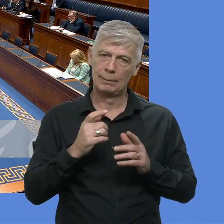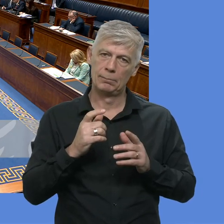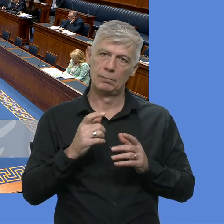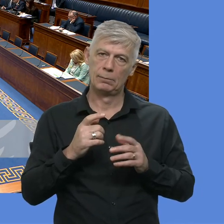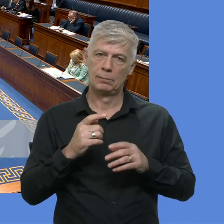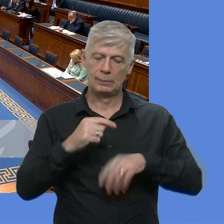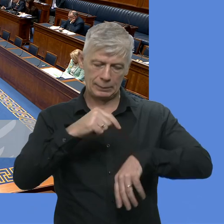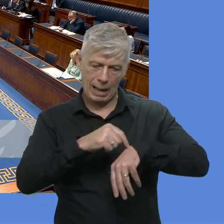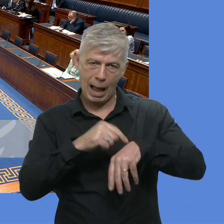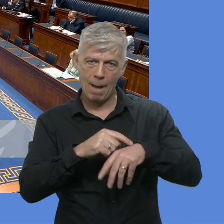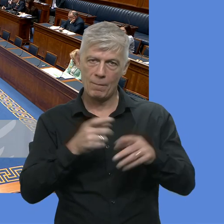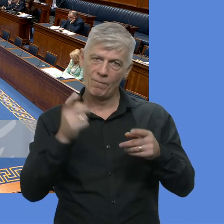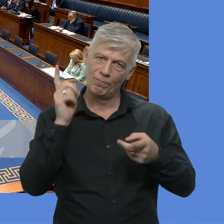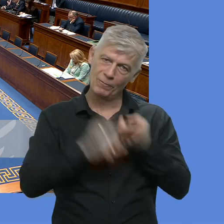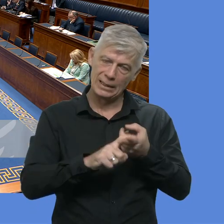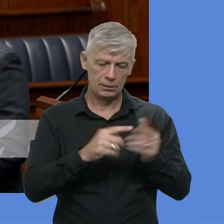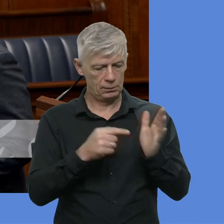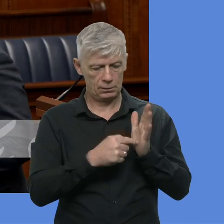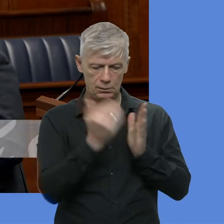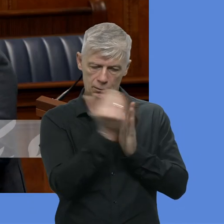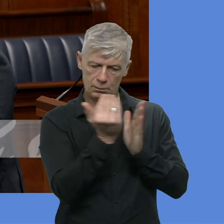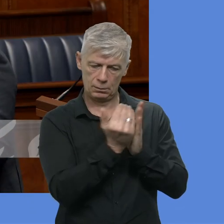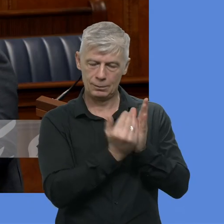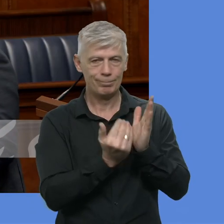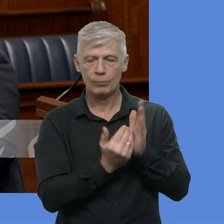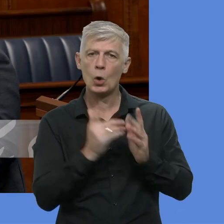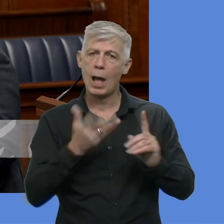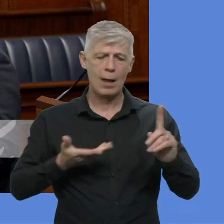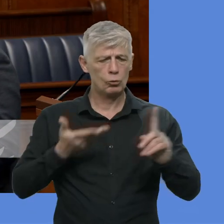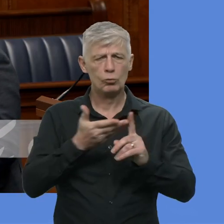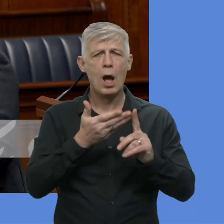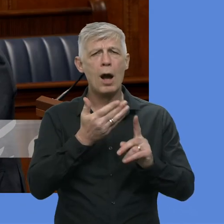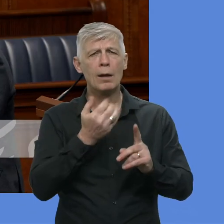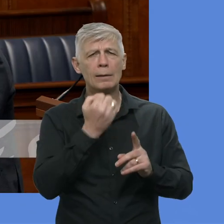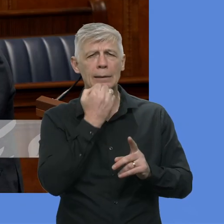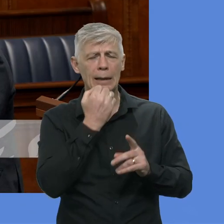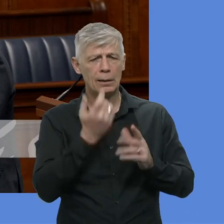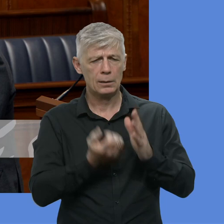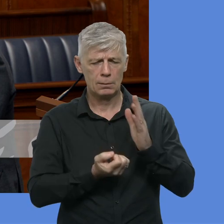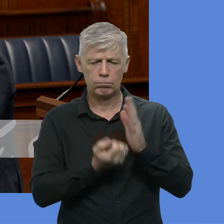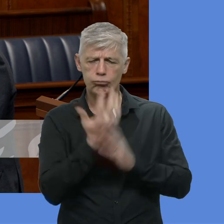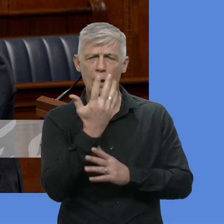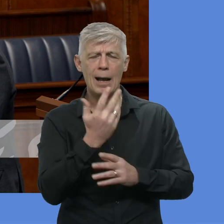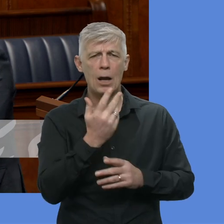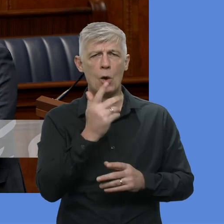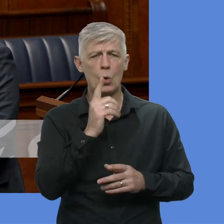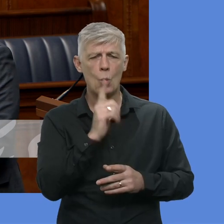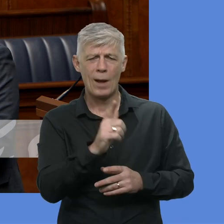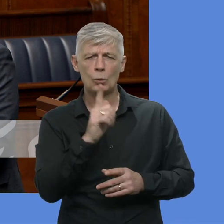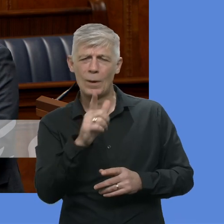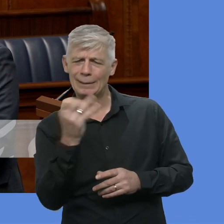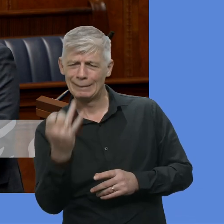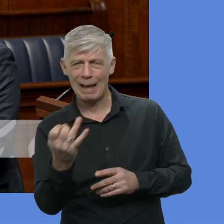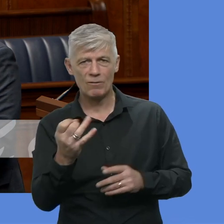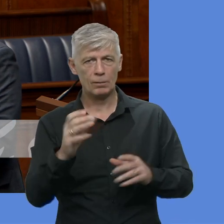to ensure that this is completed. Obviously, the target date is spring 2027. I certainly hope